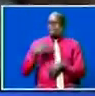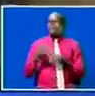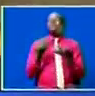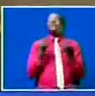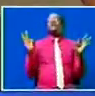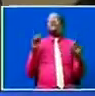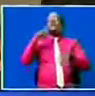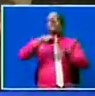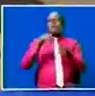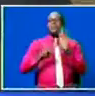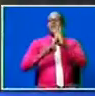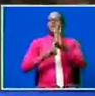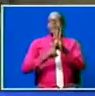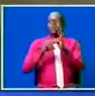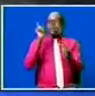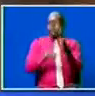duty in Kenya.